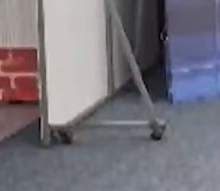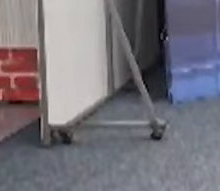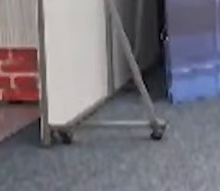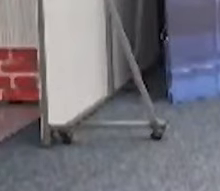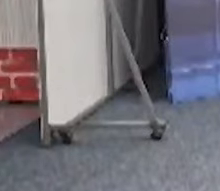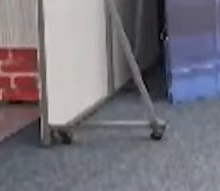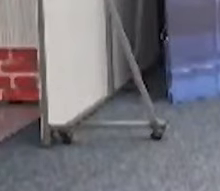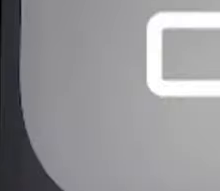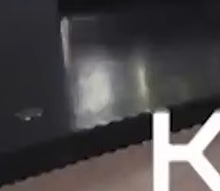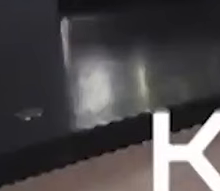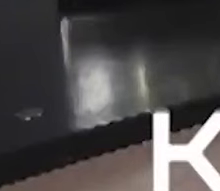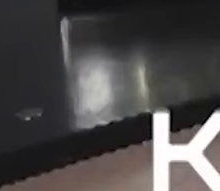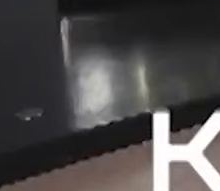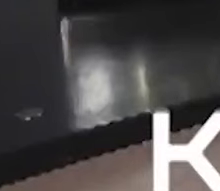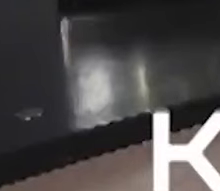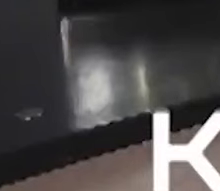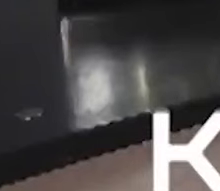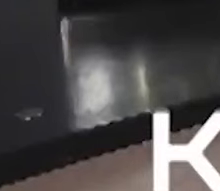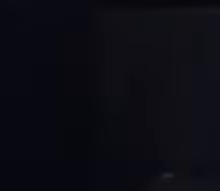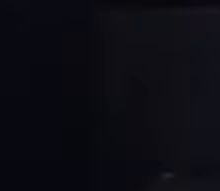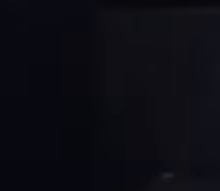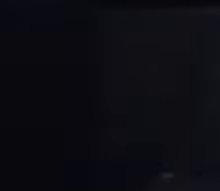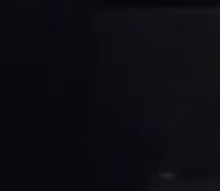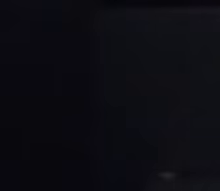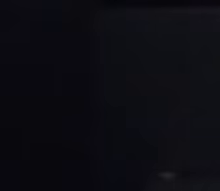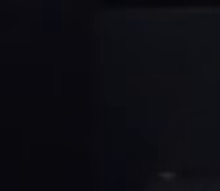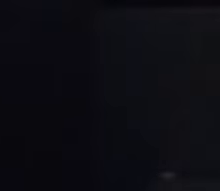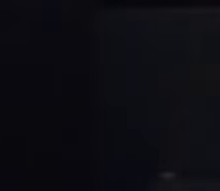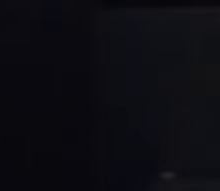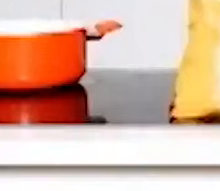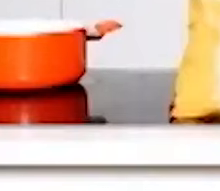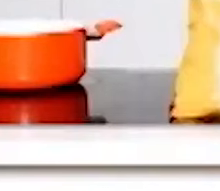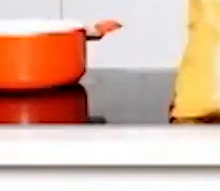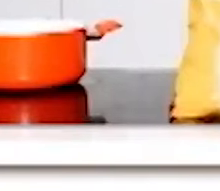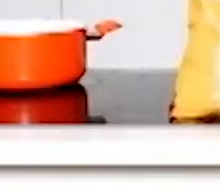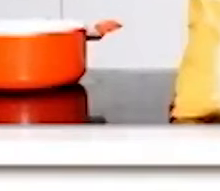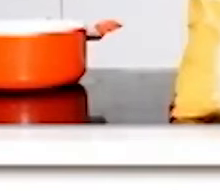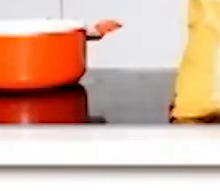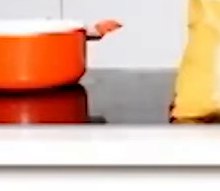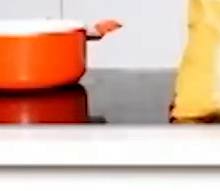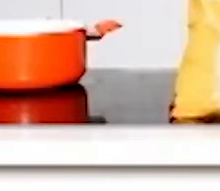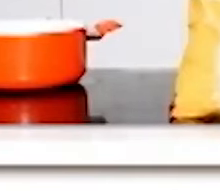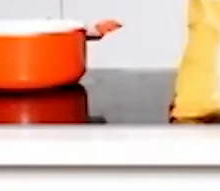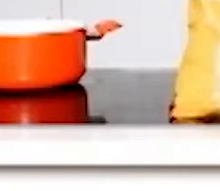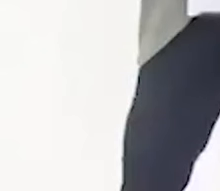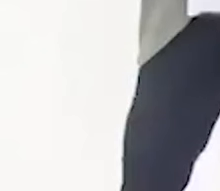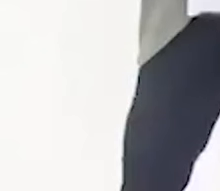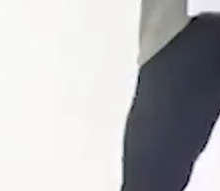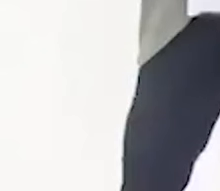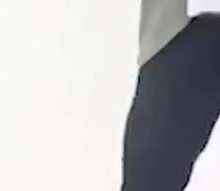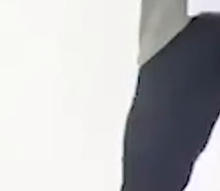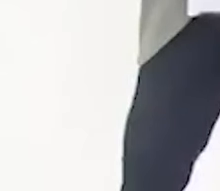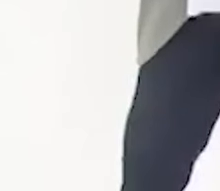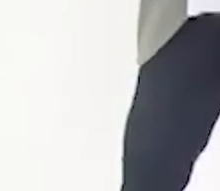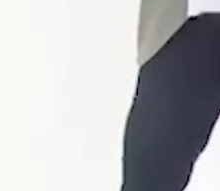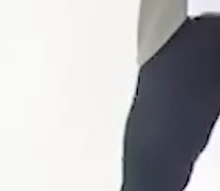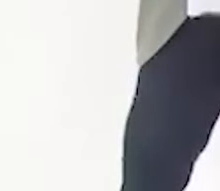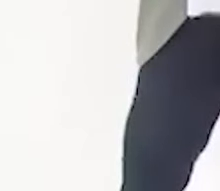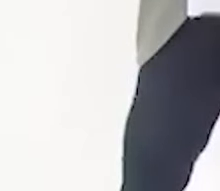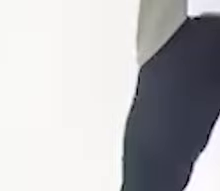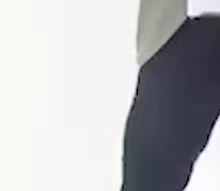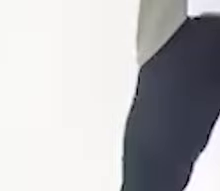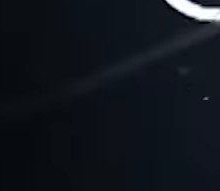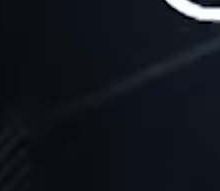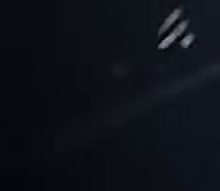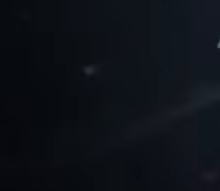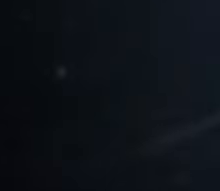no further. GM Labs is here to make your dreams a reality. Located in the heart of Port of Spain on St. Vincent Street, GM Labs is